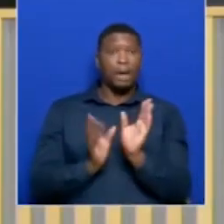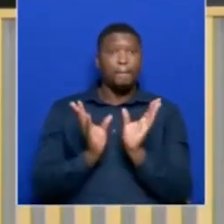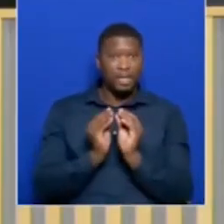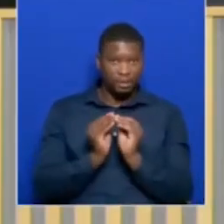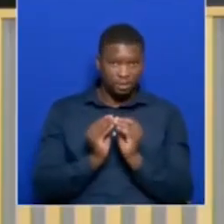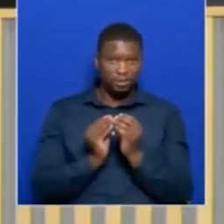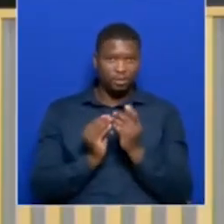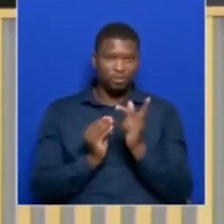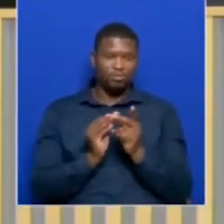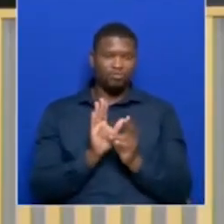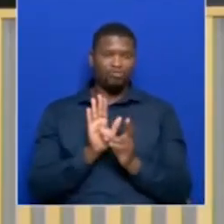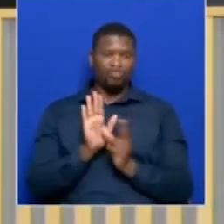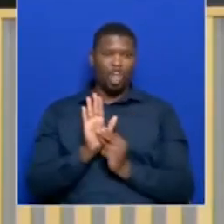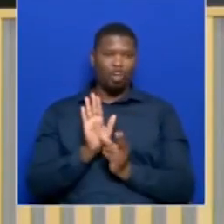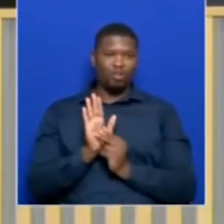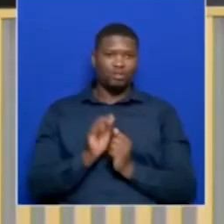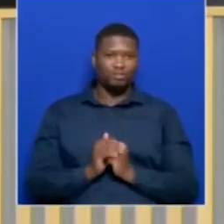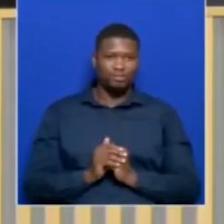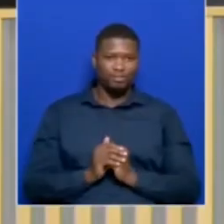Thank you, Chair.